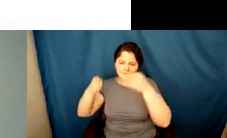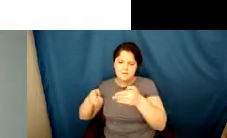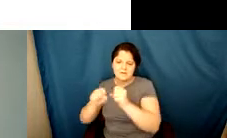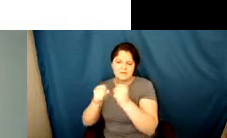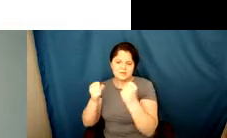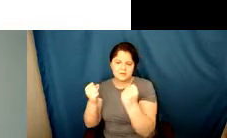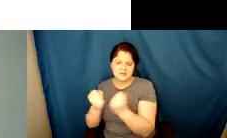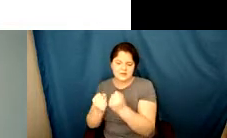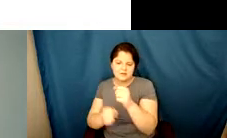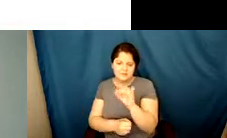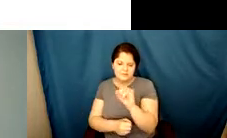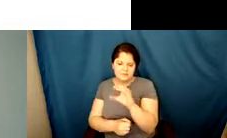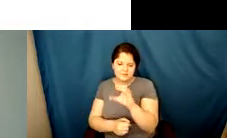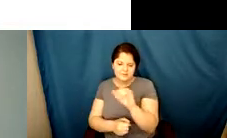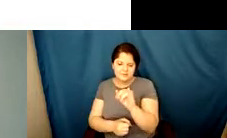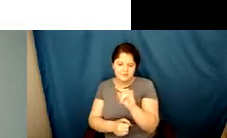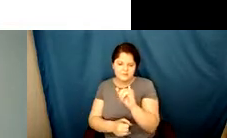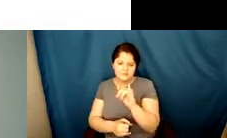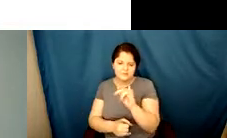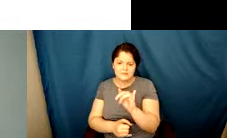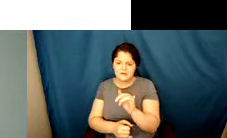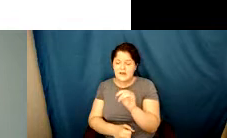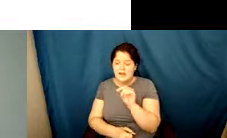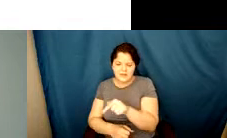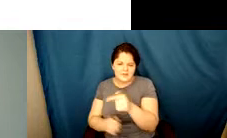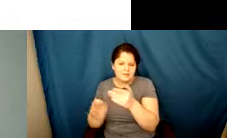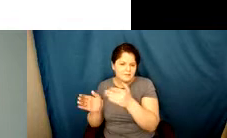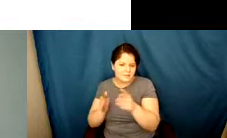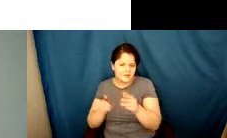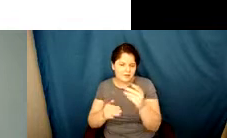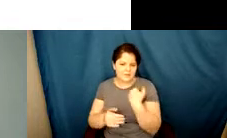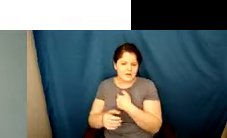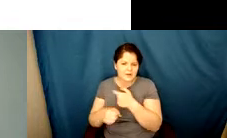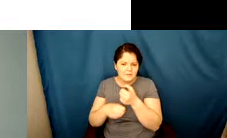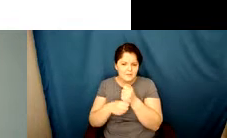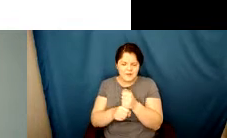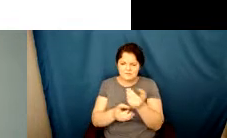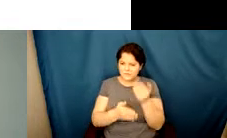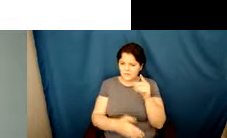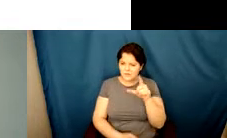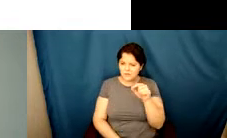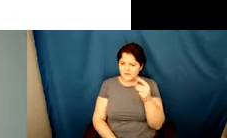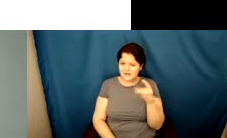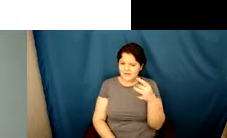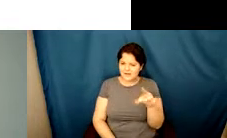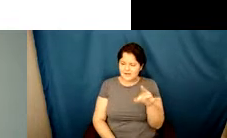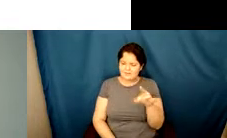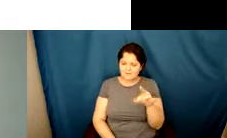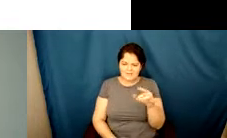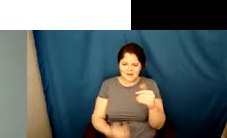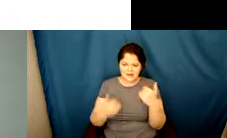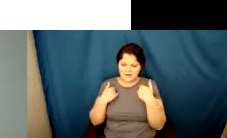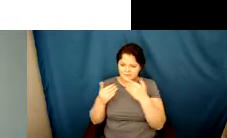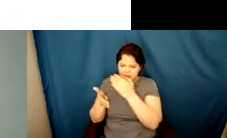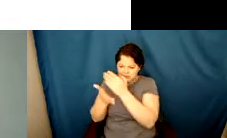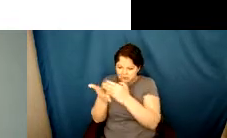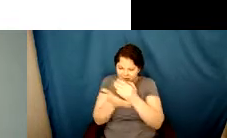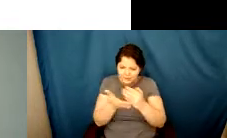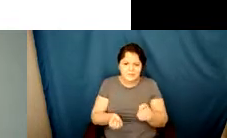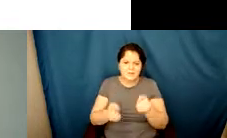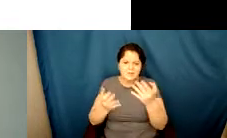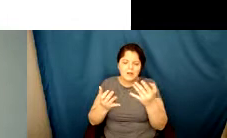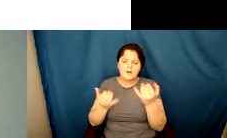the plan that we did in 2018 is a big plan. It has a lot of parts, and the part that we're